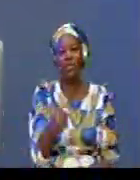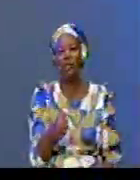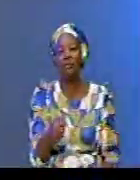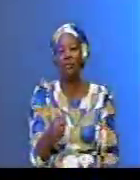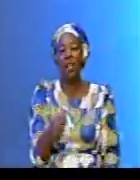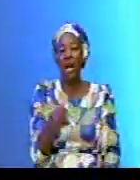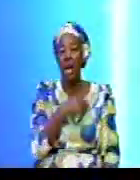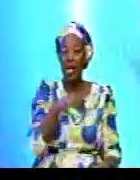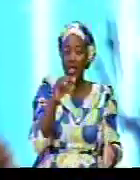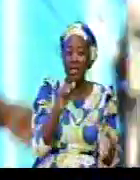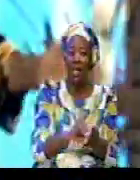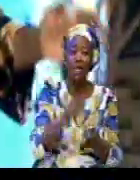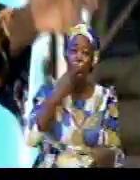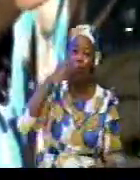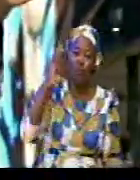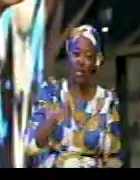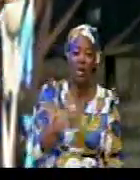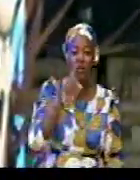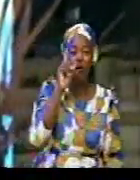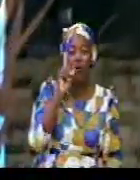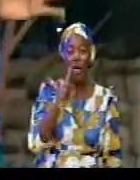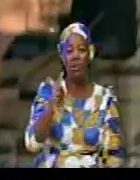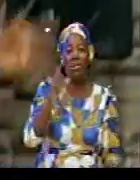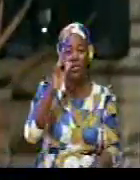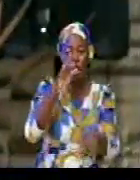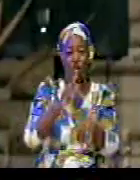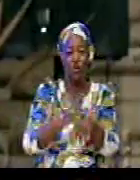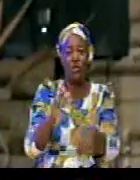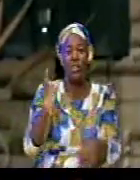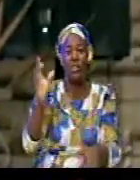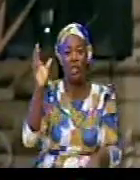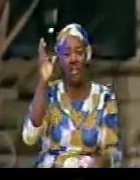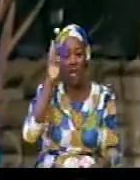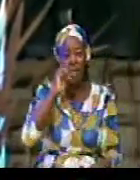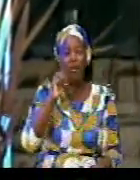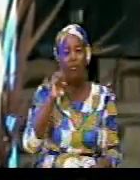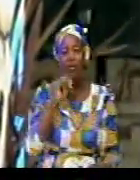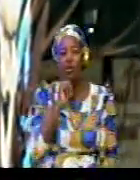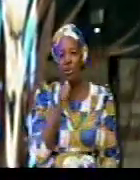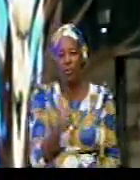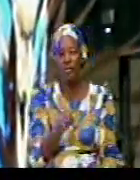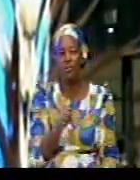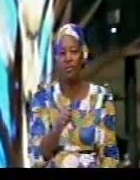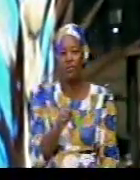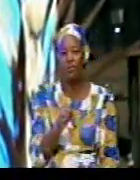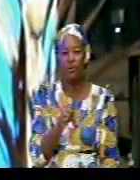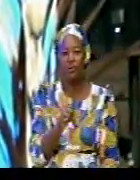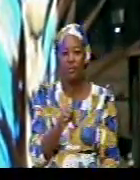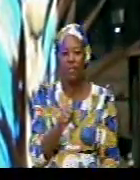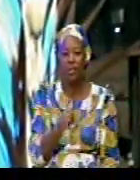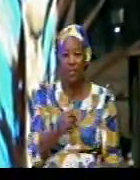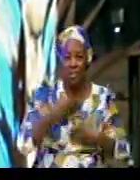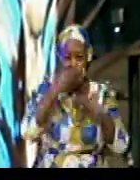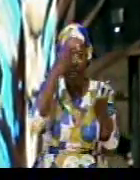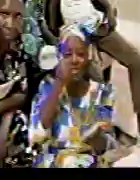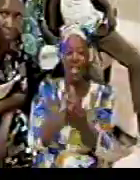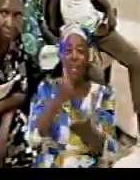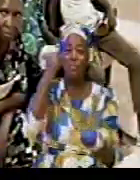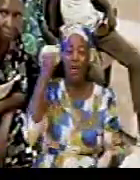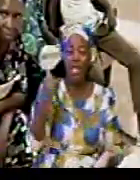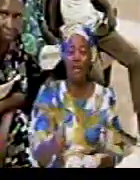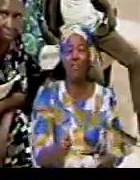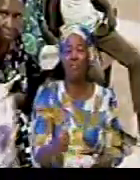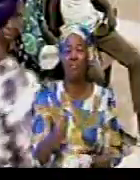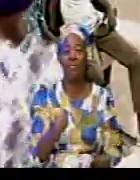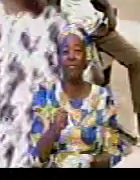that you are born again, he keepeth himself. And that wicked one toucheth him